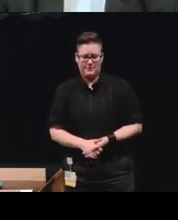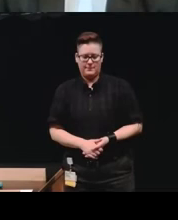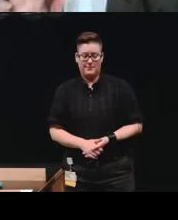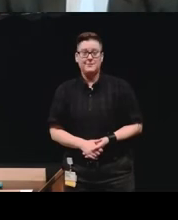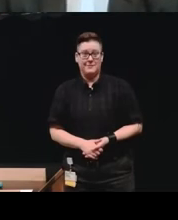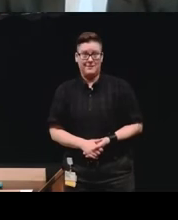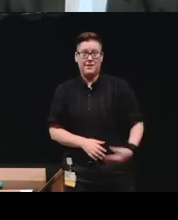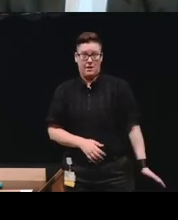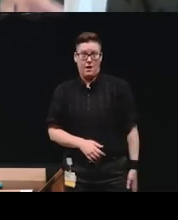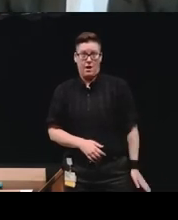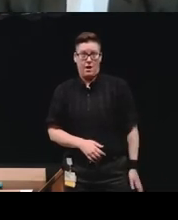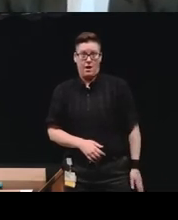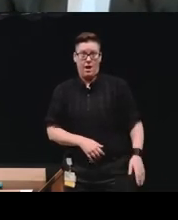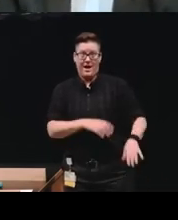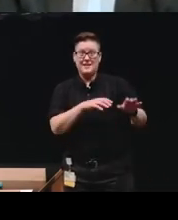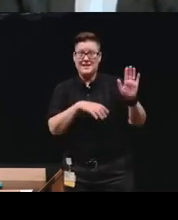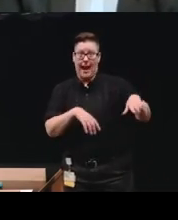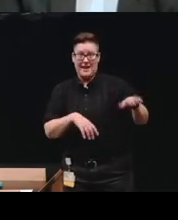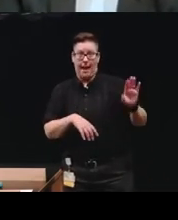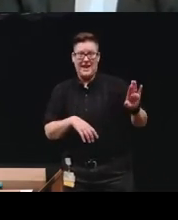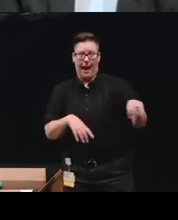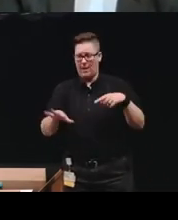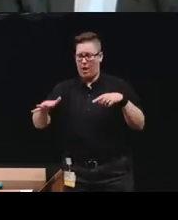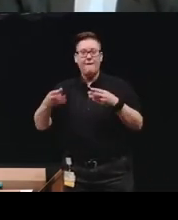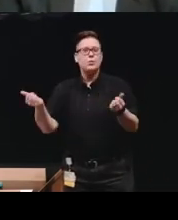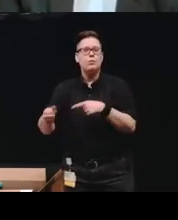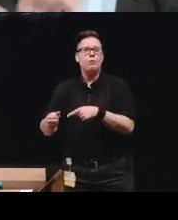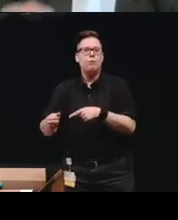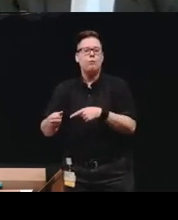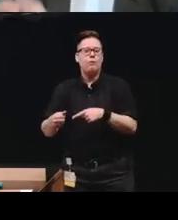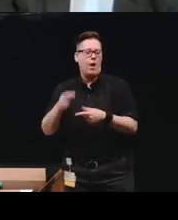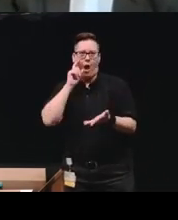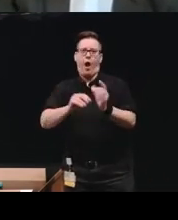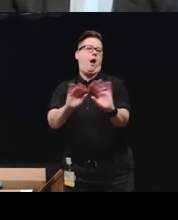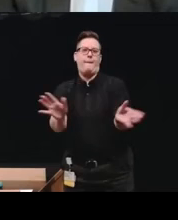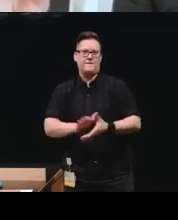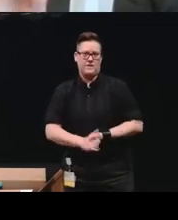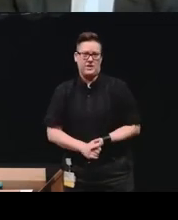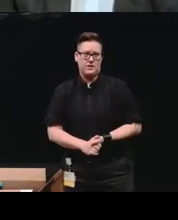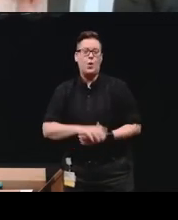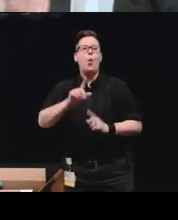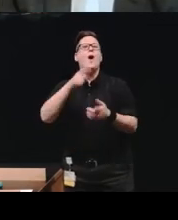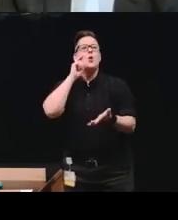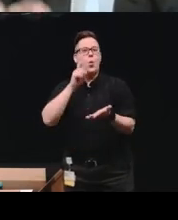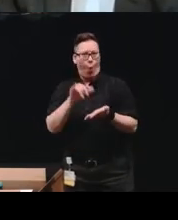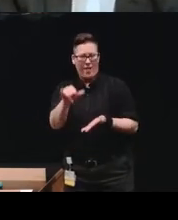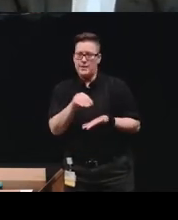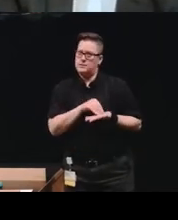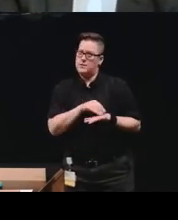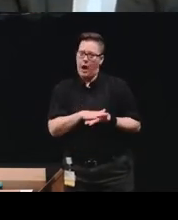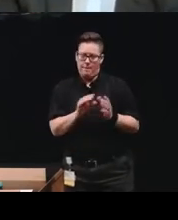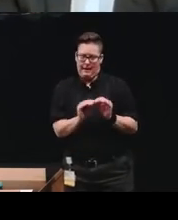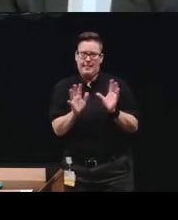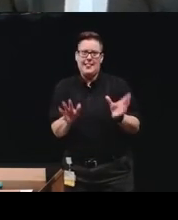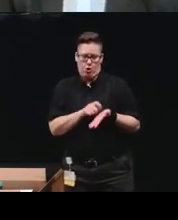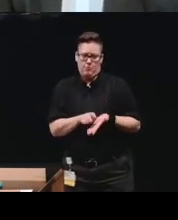Right, so that's striking, variability and distractibility. And when you see these features, document clearly on